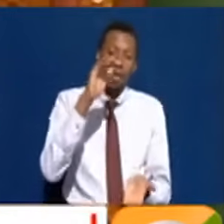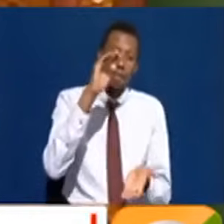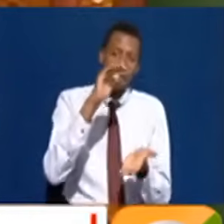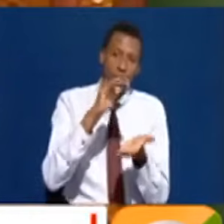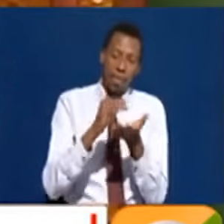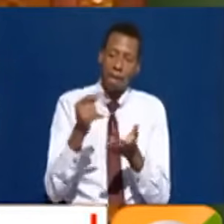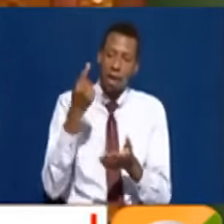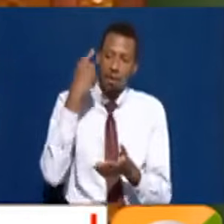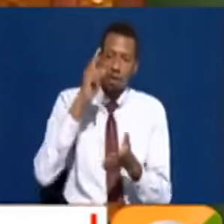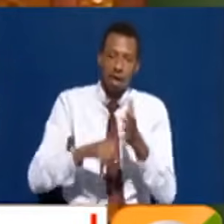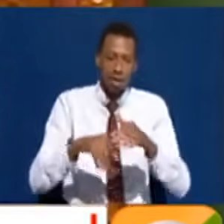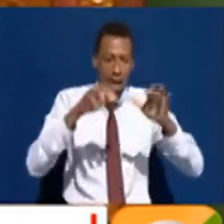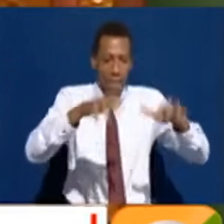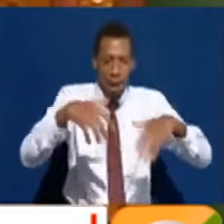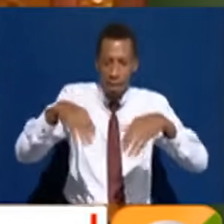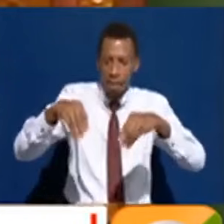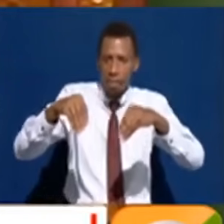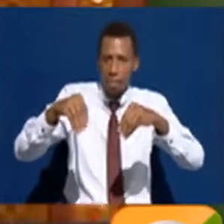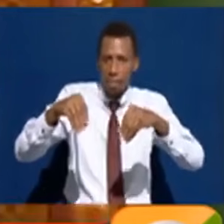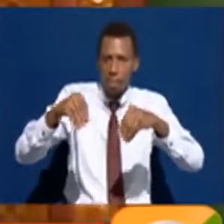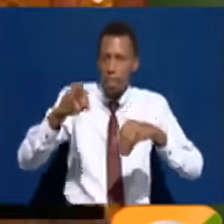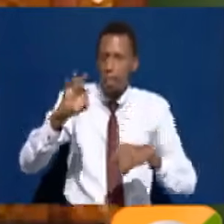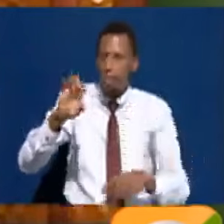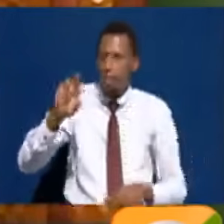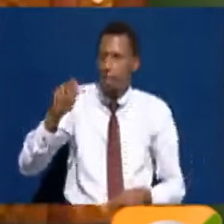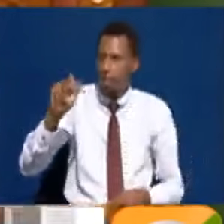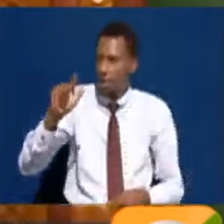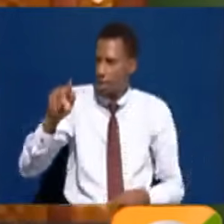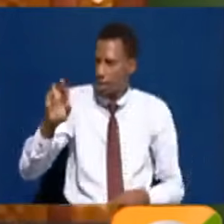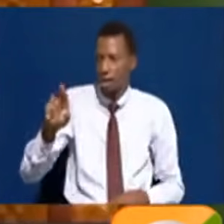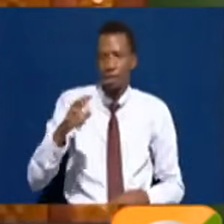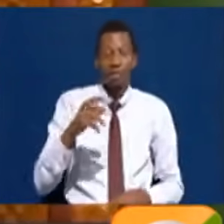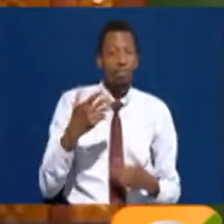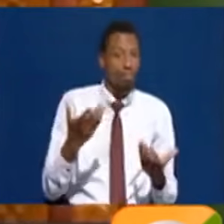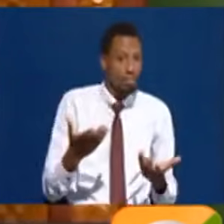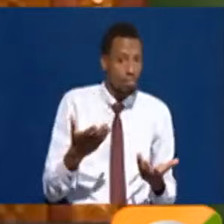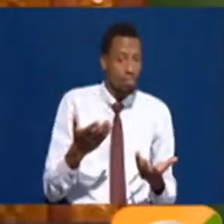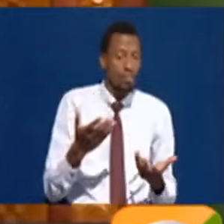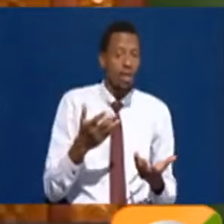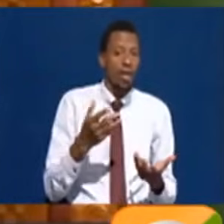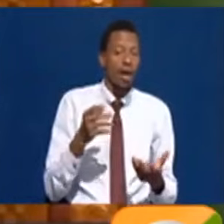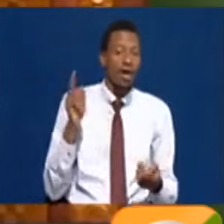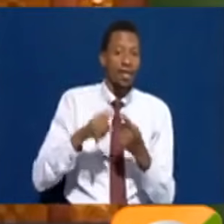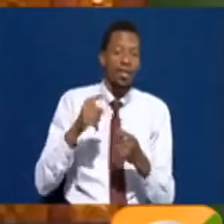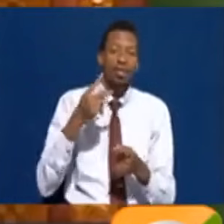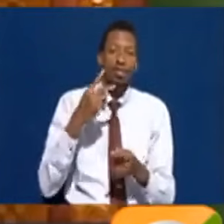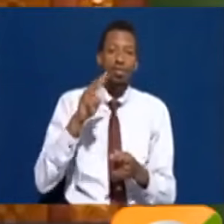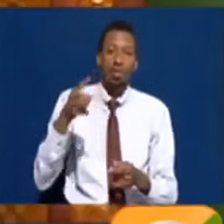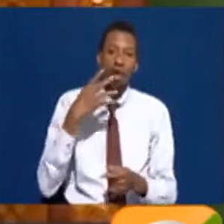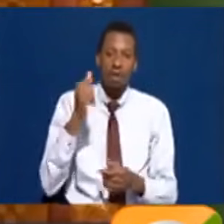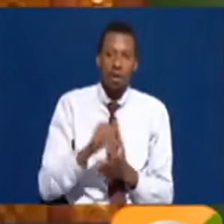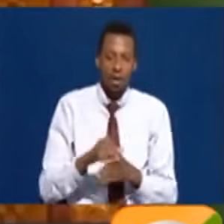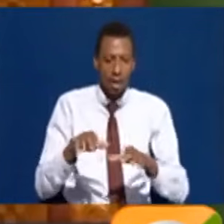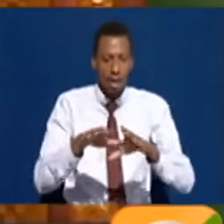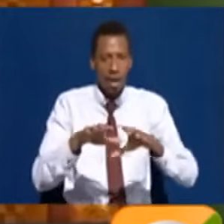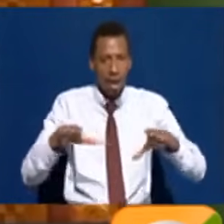from 6,500 to 2,500. Increased maize acreage under production by